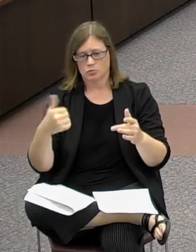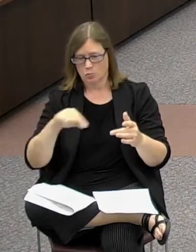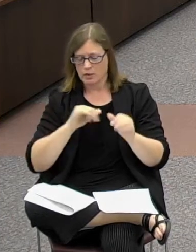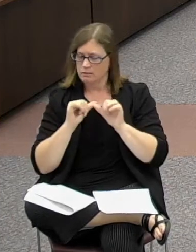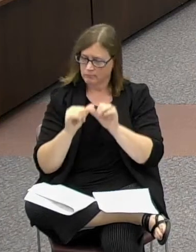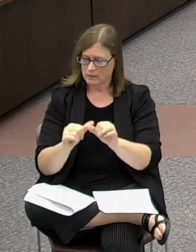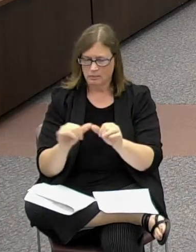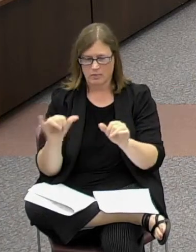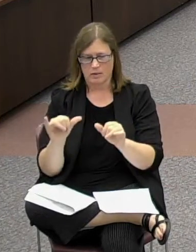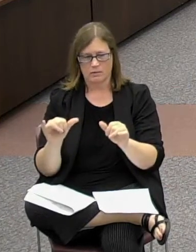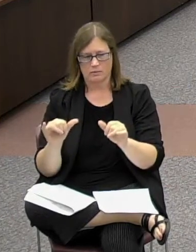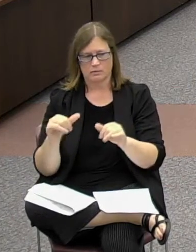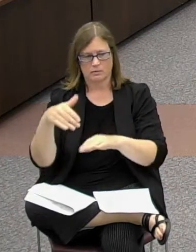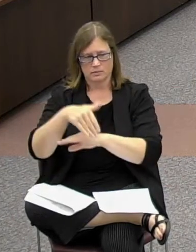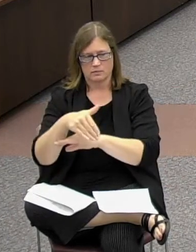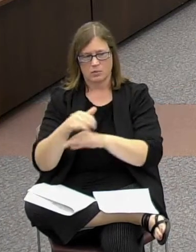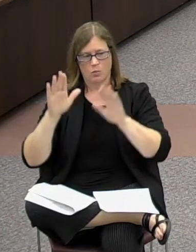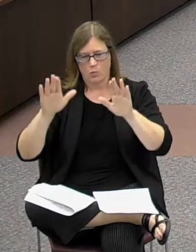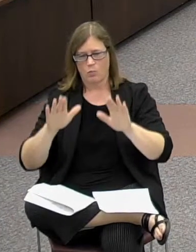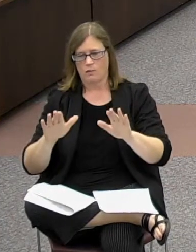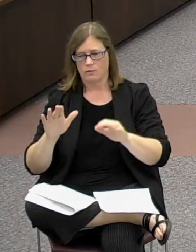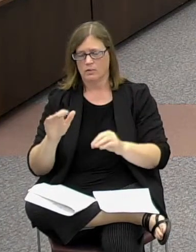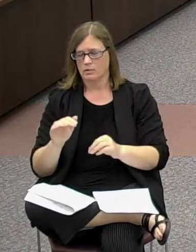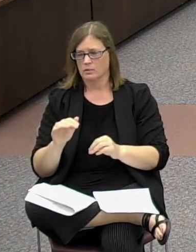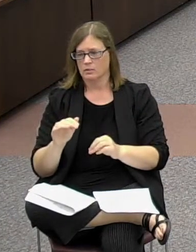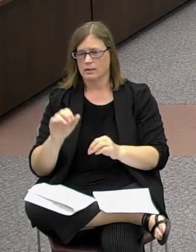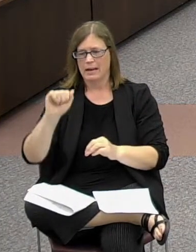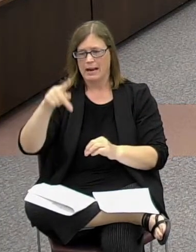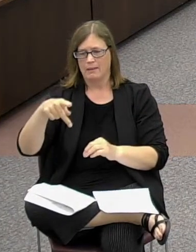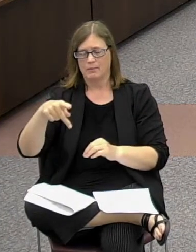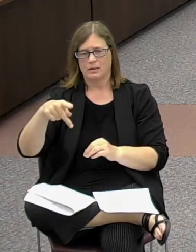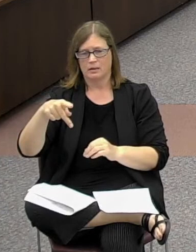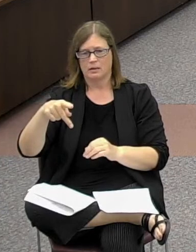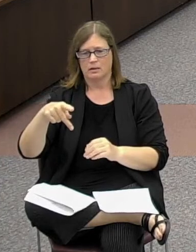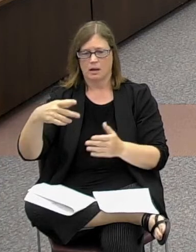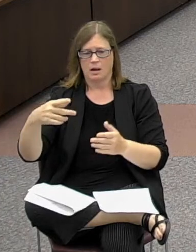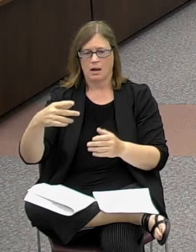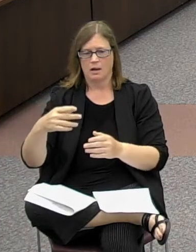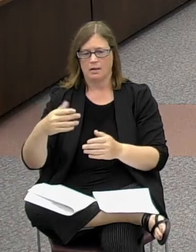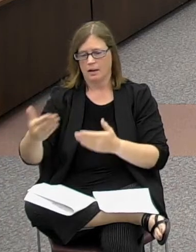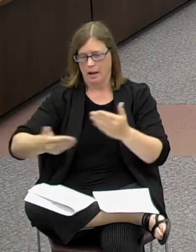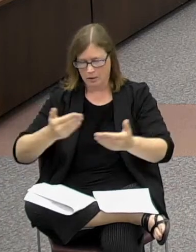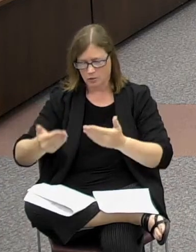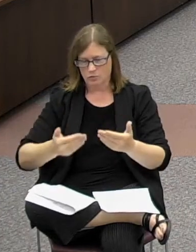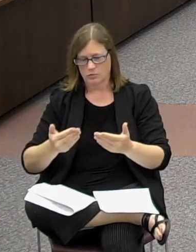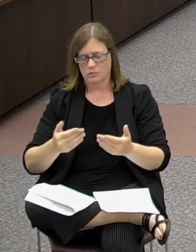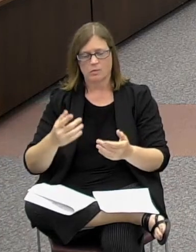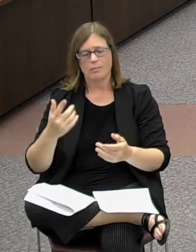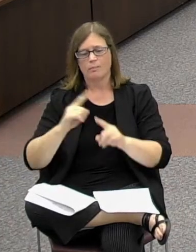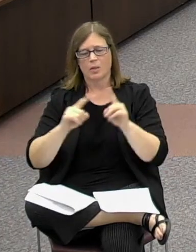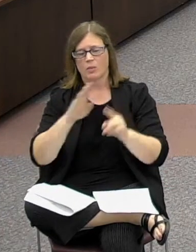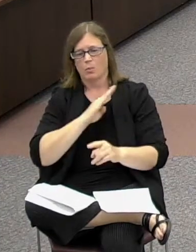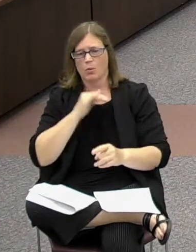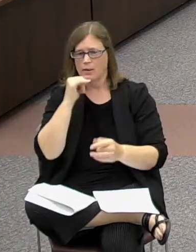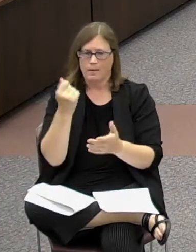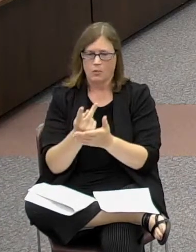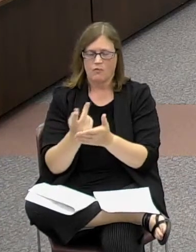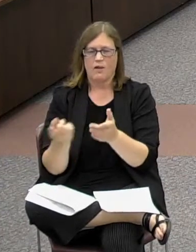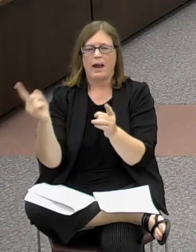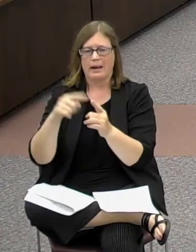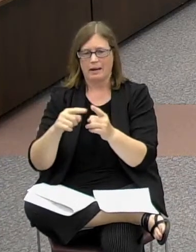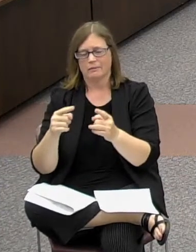had this evening, two wonderful AP hires that we were able to approve. And the board doesn't meet again for another month to